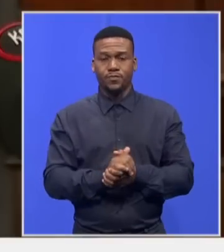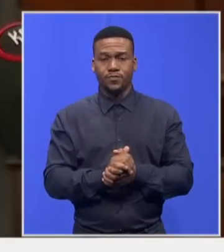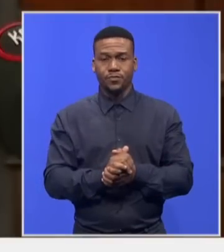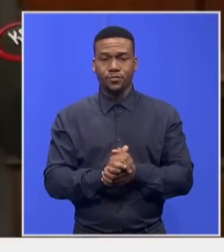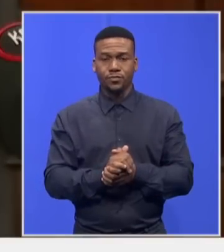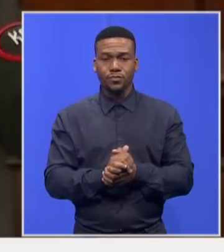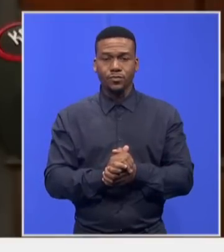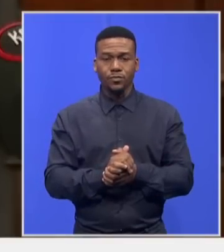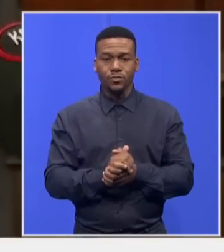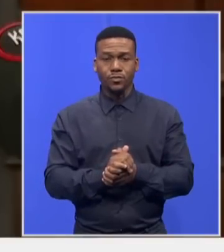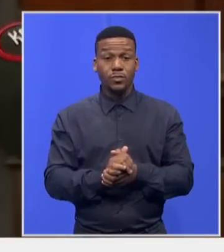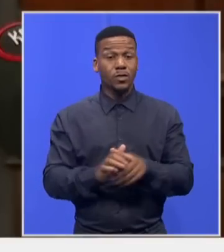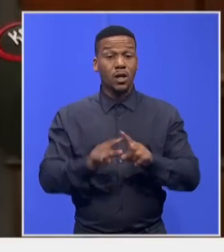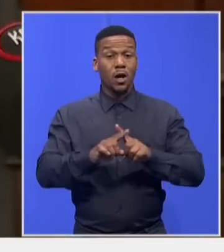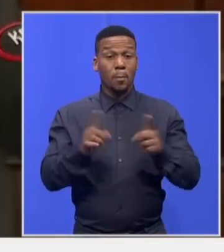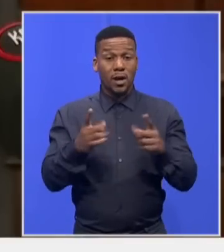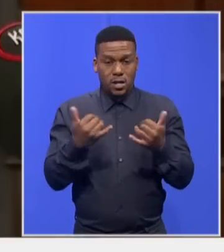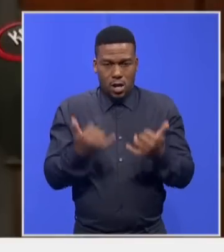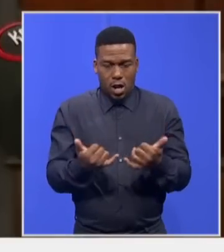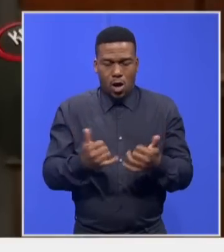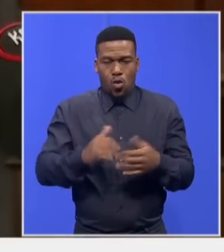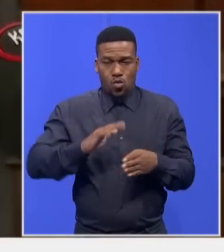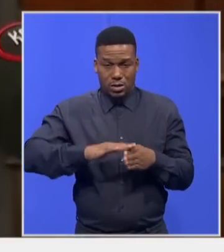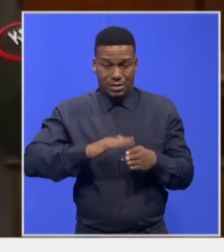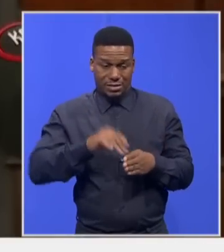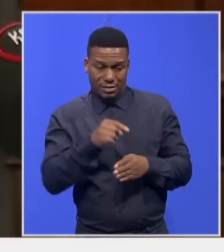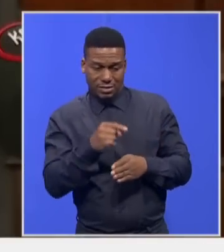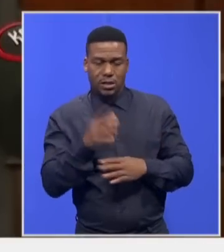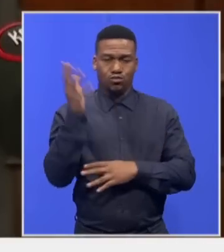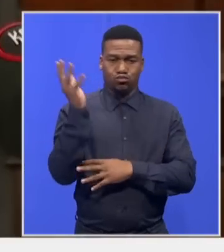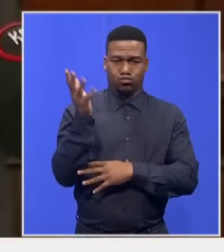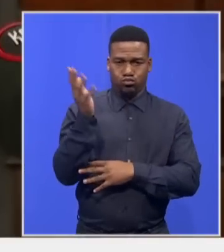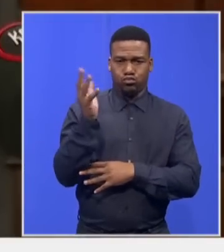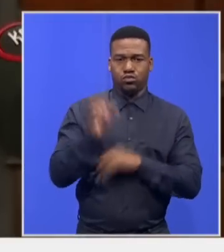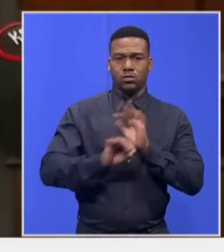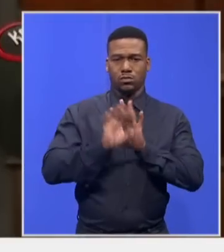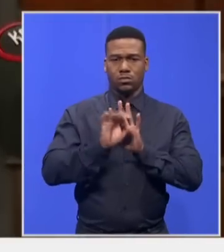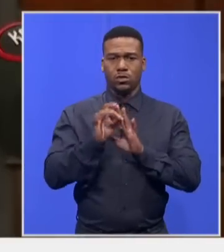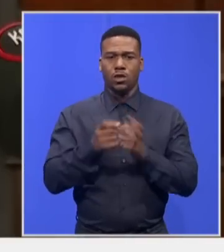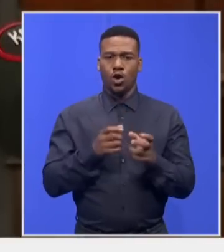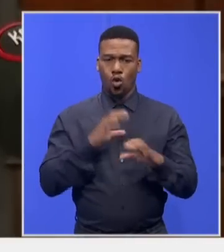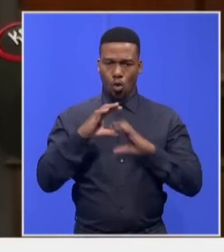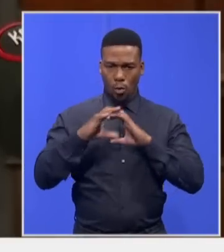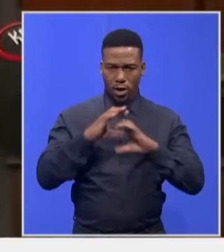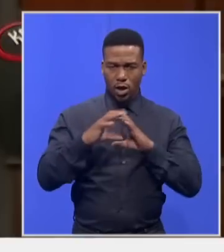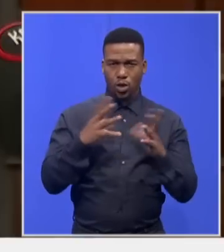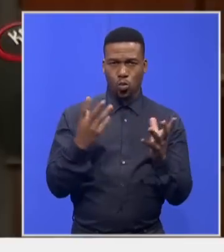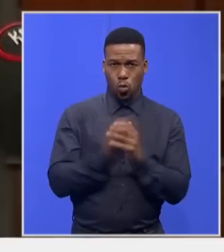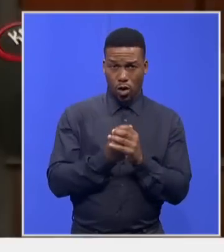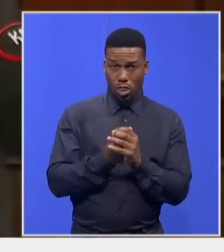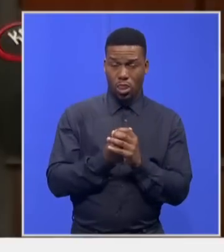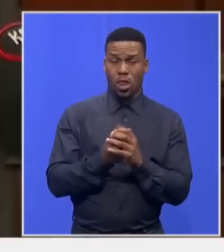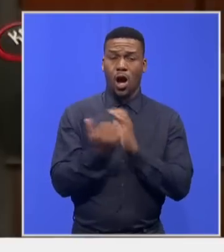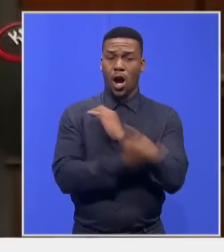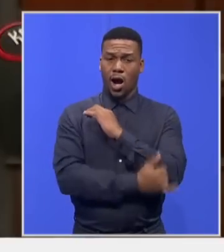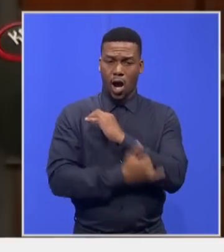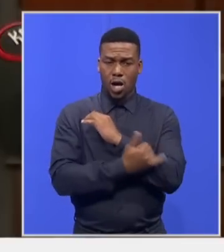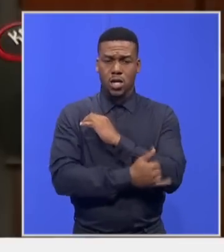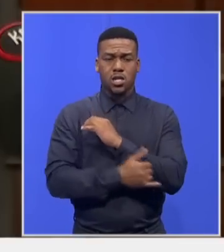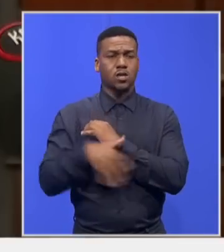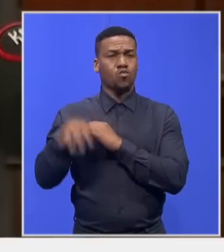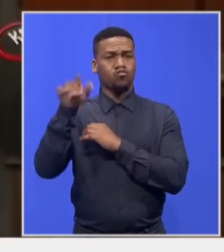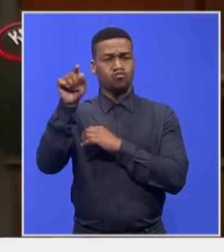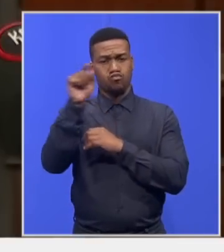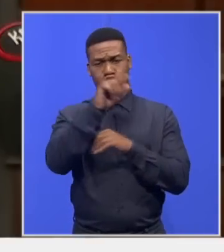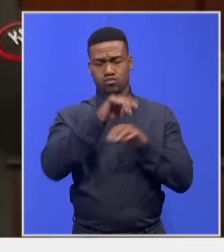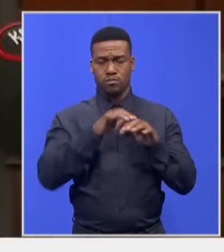this media briefing, communicating to the country, I'm going to, in the course of this